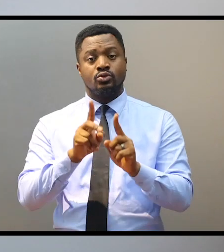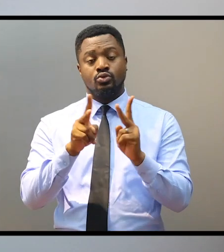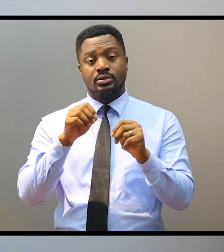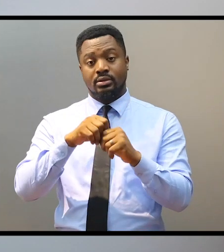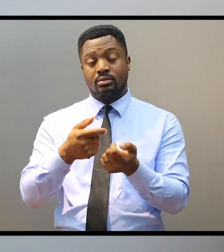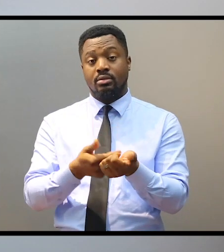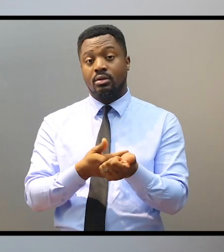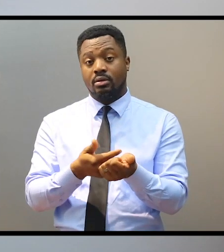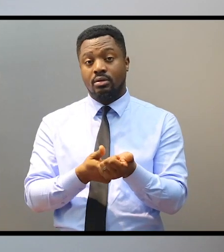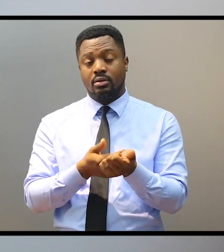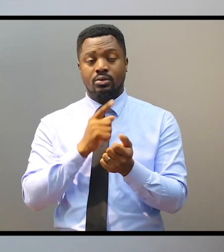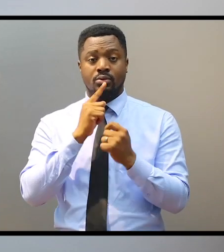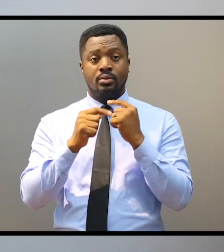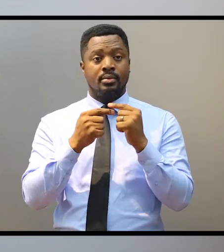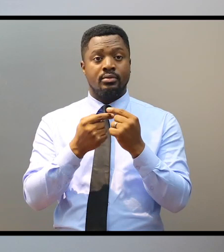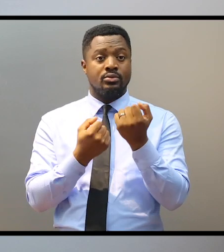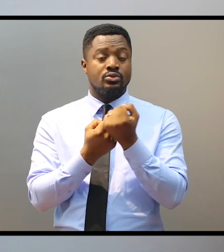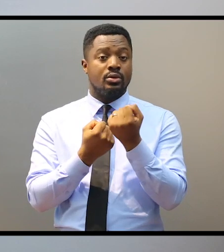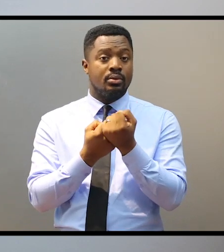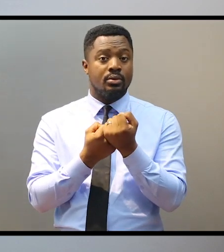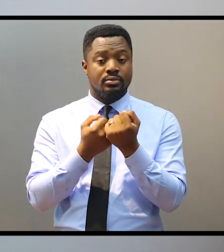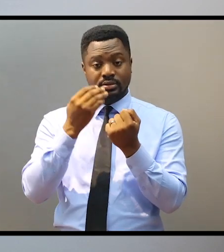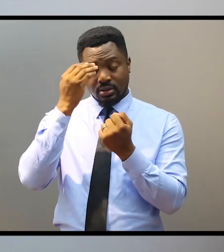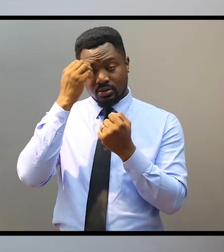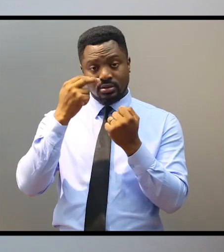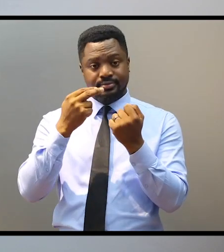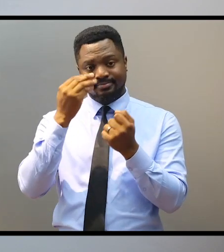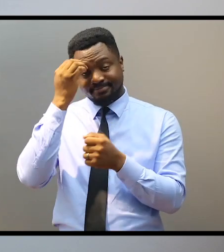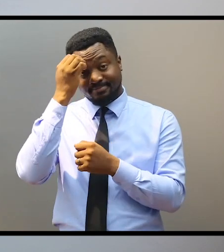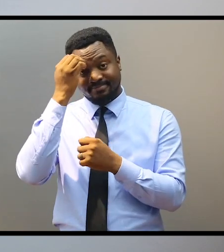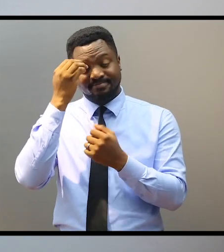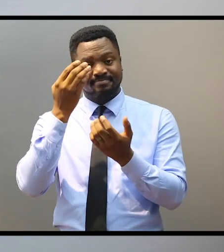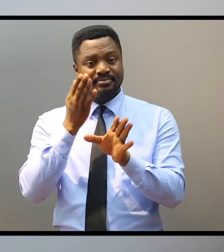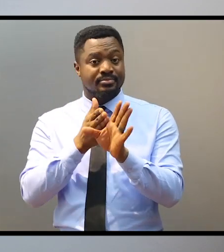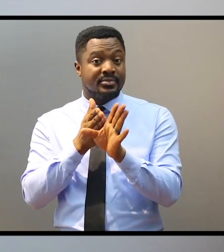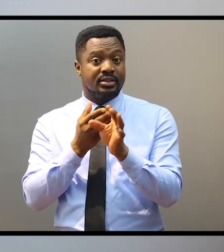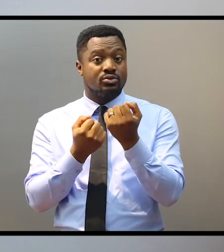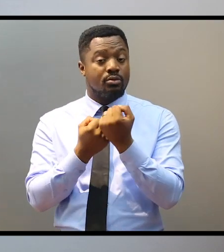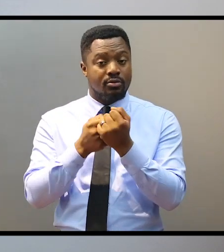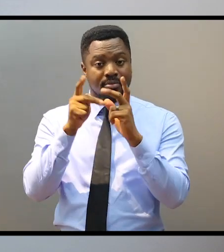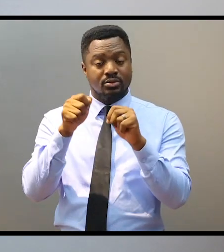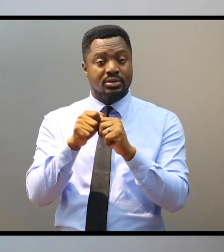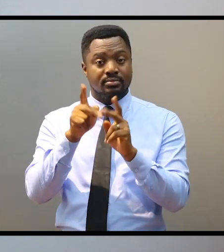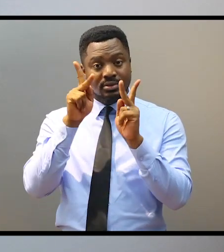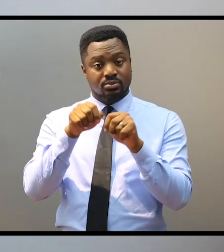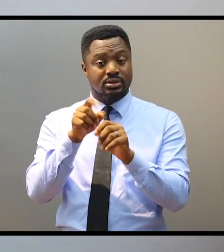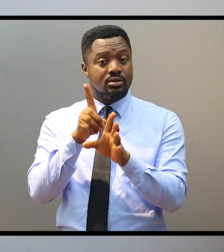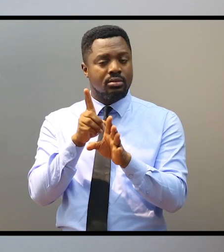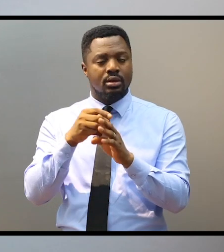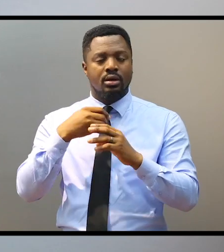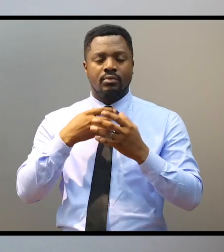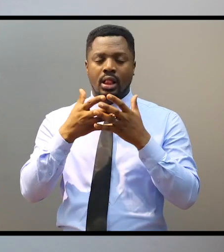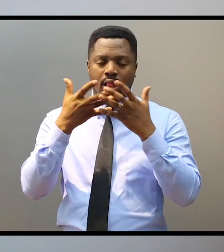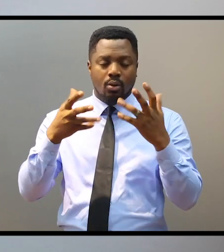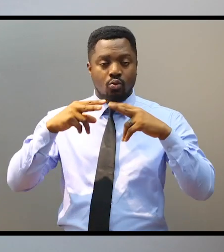So in Ghana, when it comes to psychological support interventions for persons with disability, a lot of